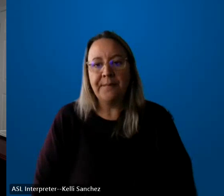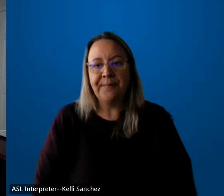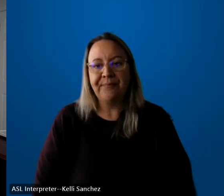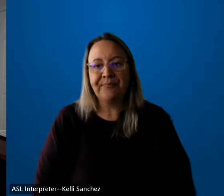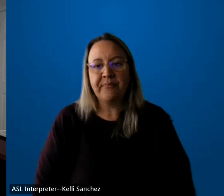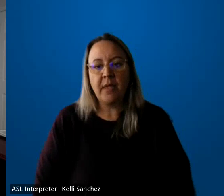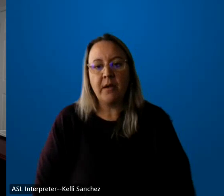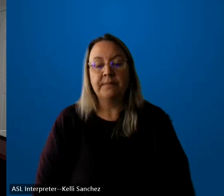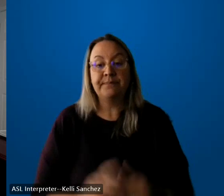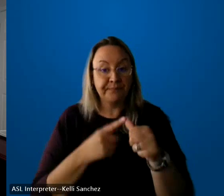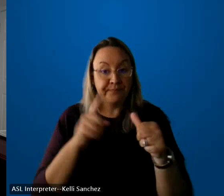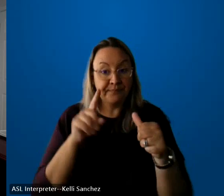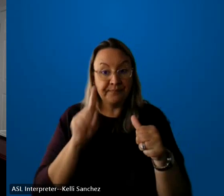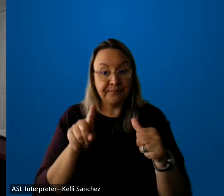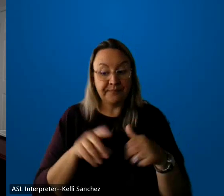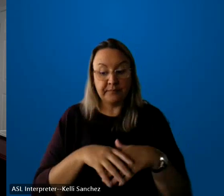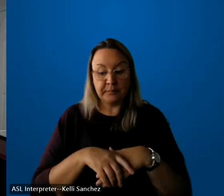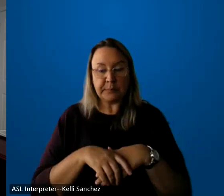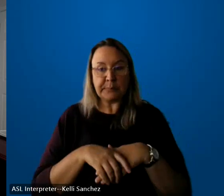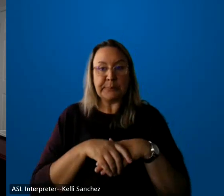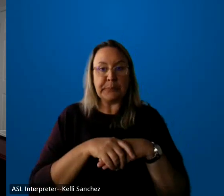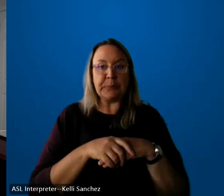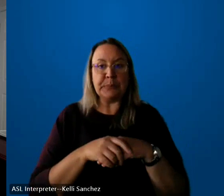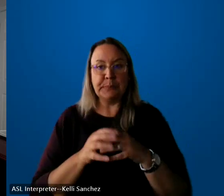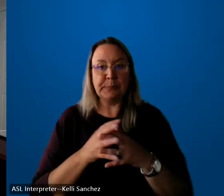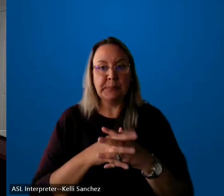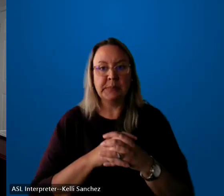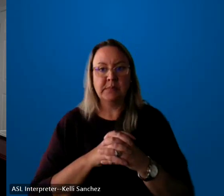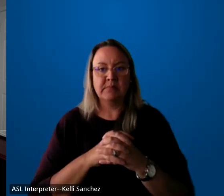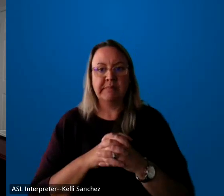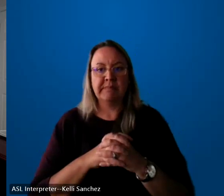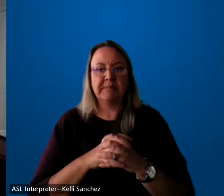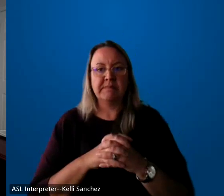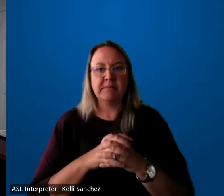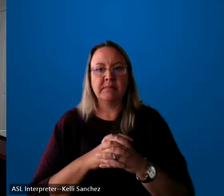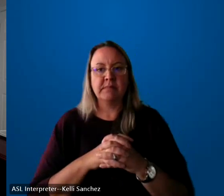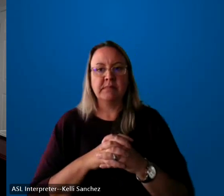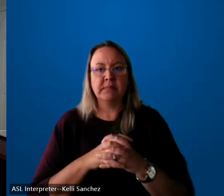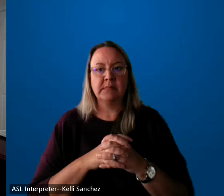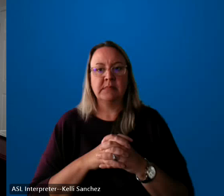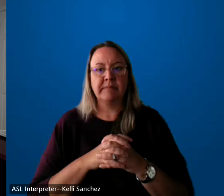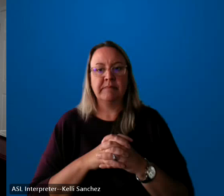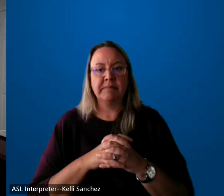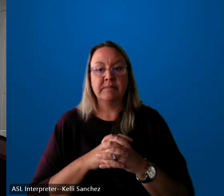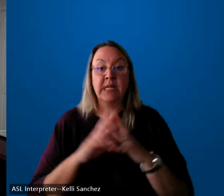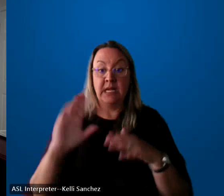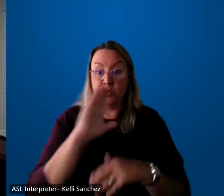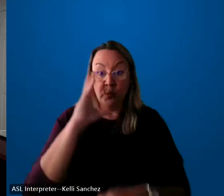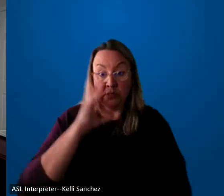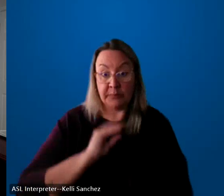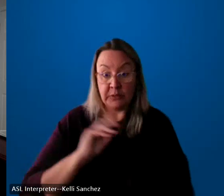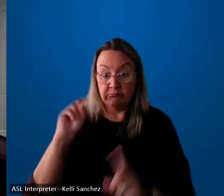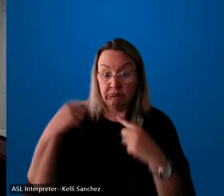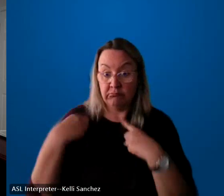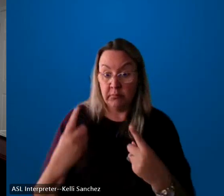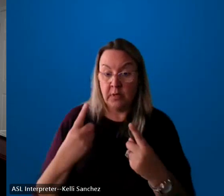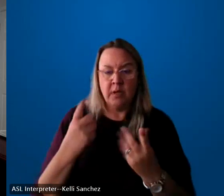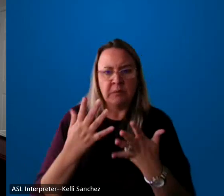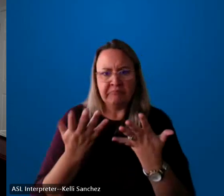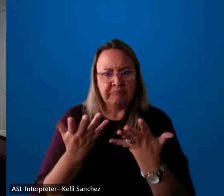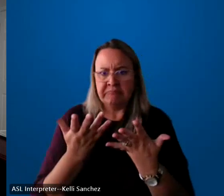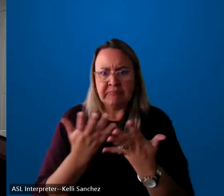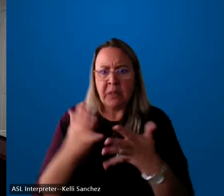This first question, I'll just ask everybody, in your all's experience, what are the